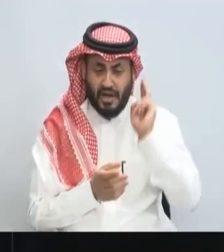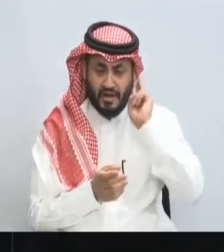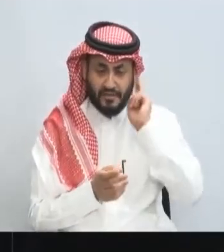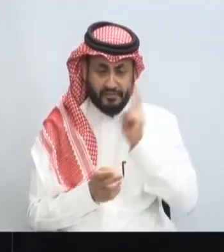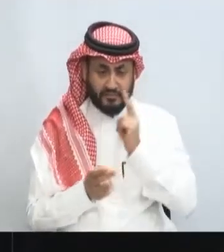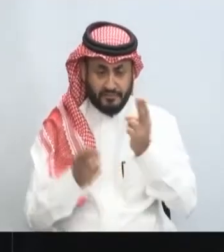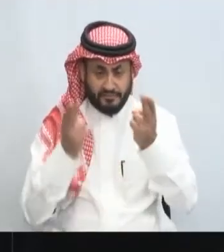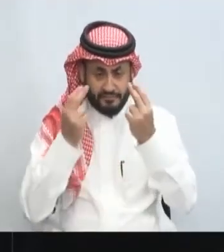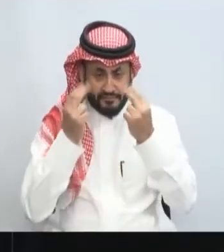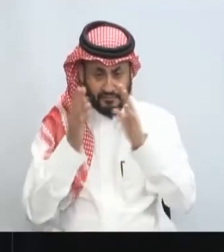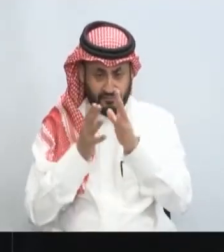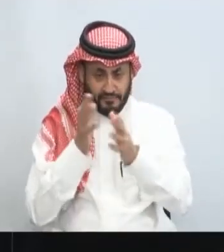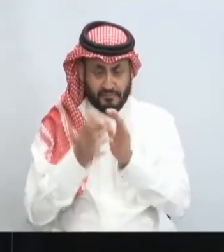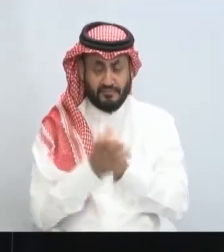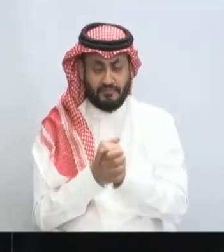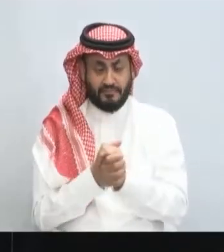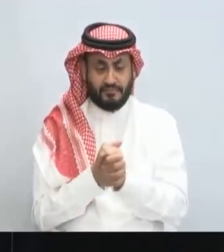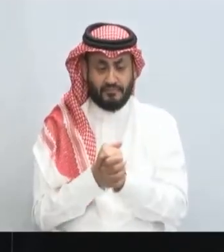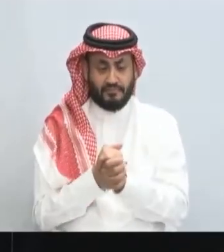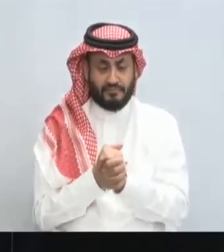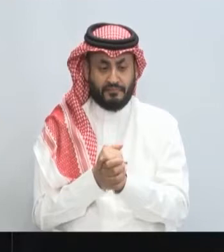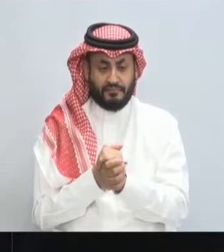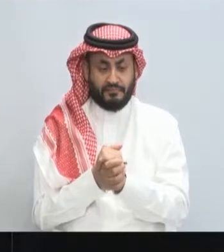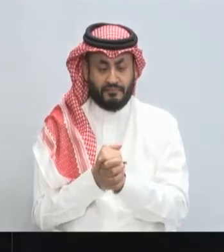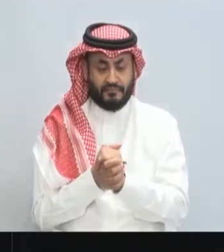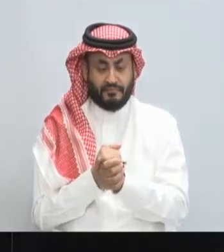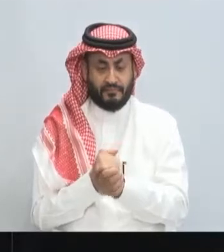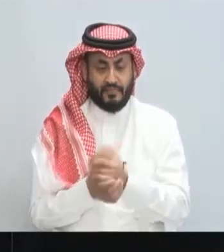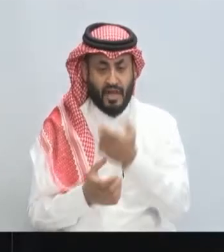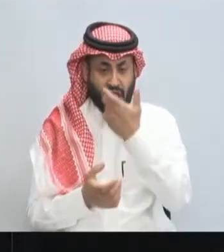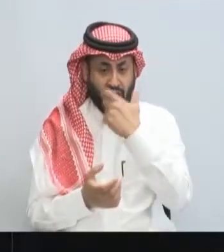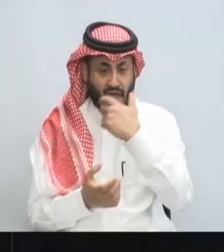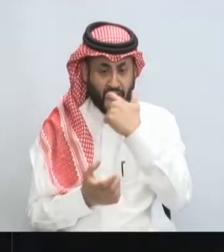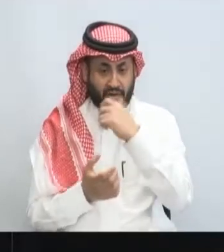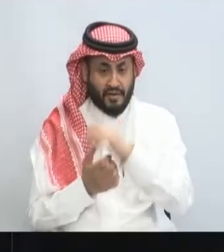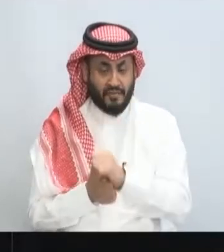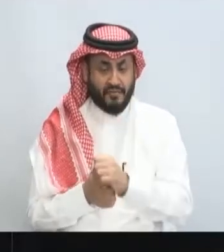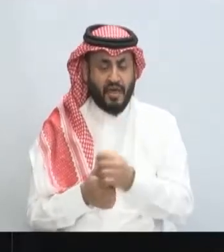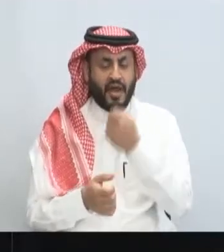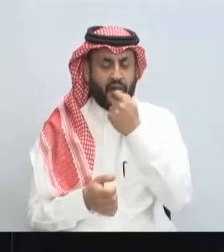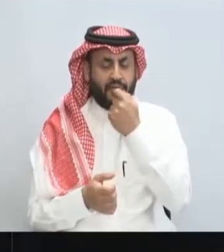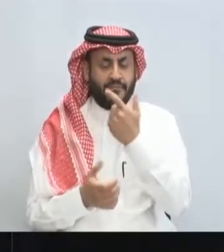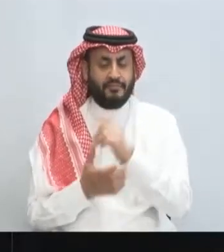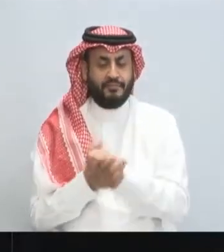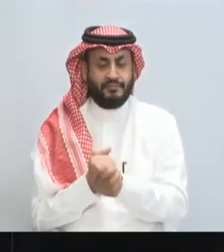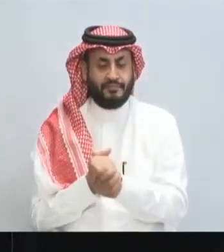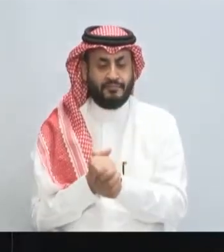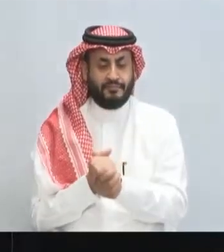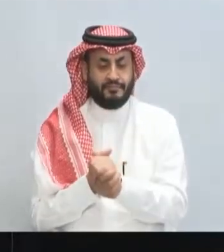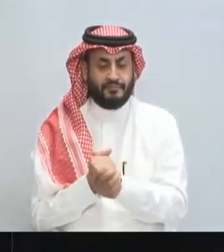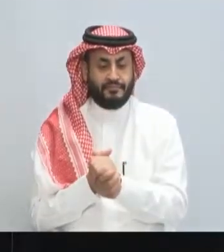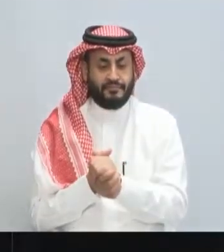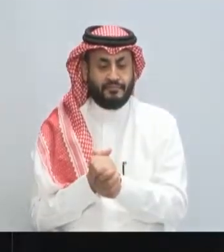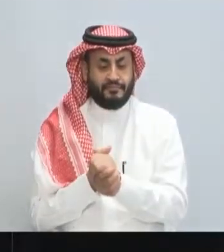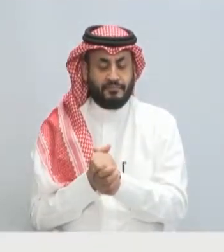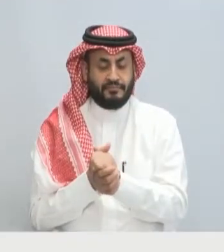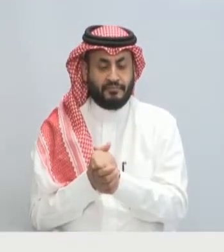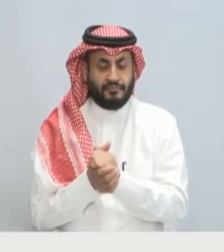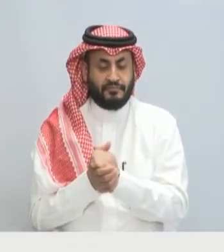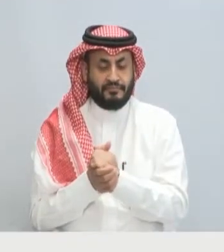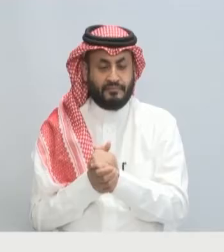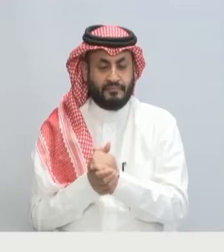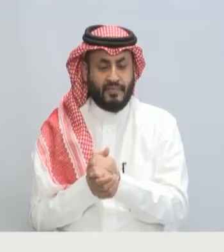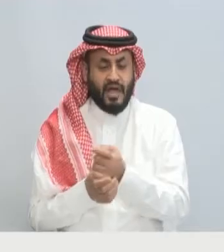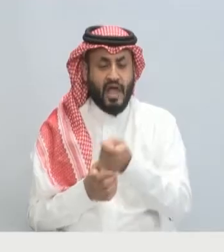chant. So here we have, apples are sweet. Apples